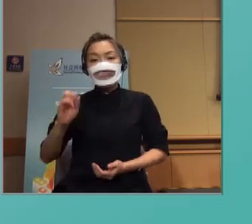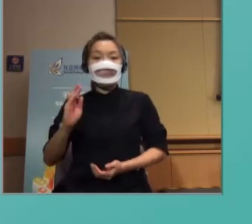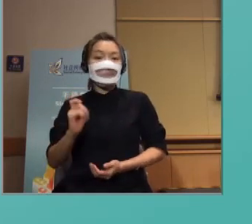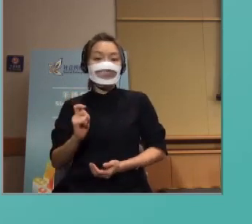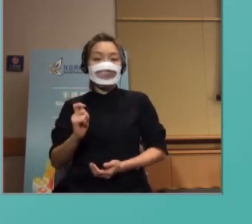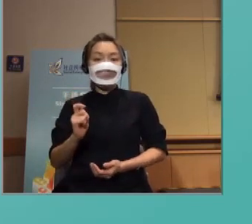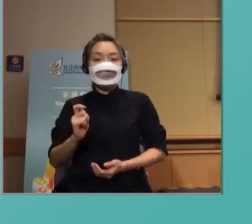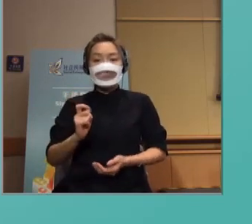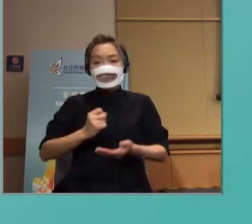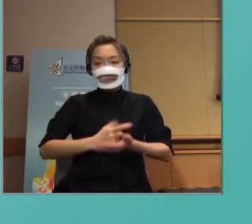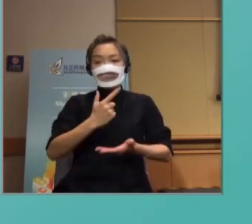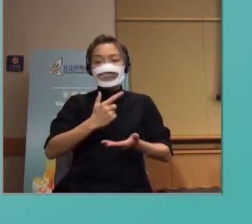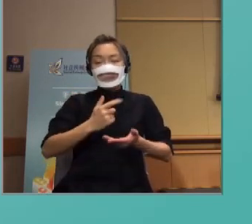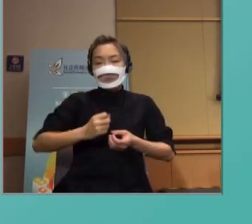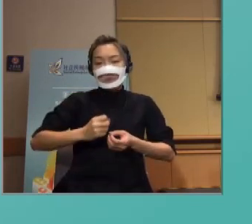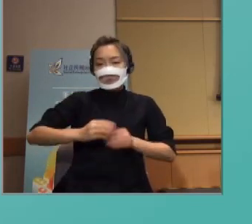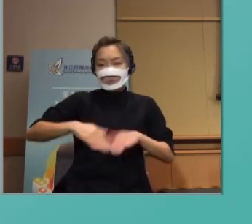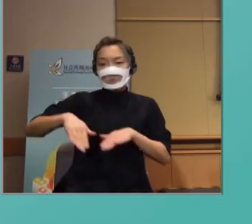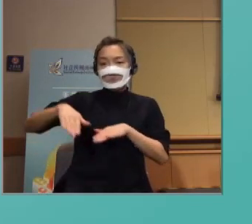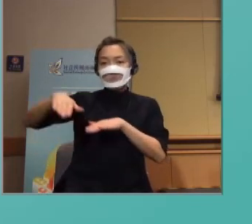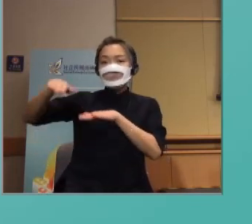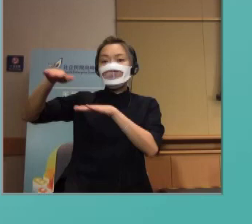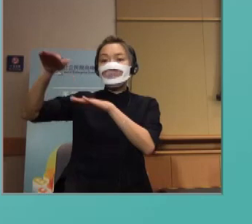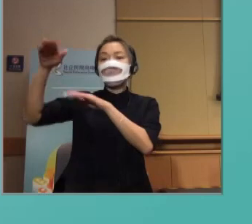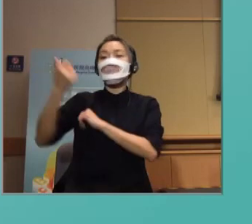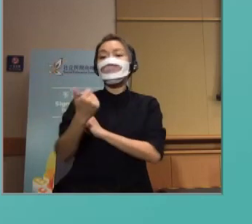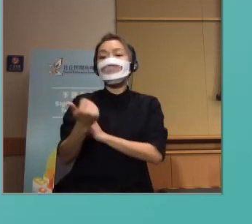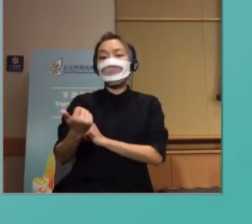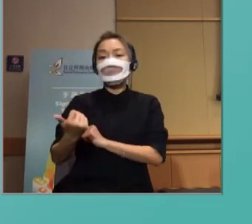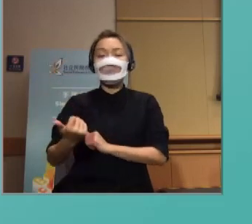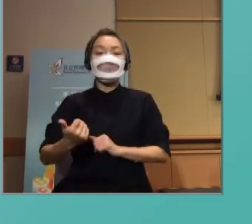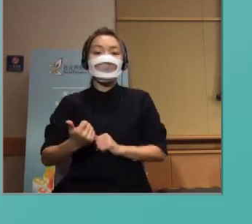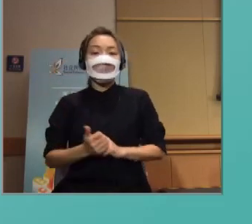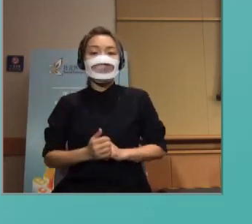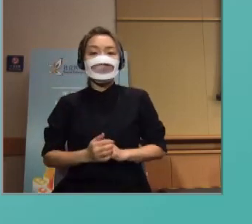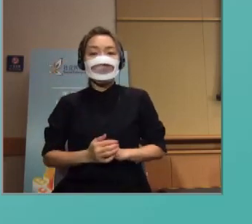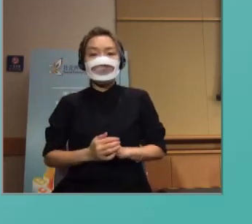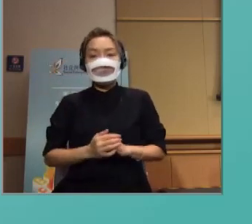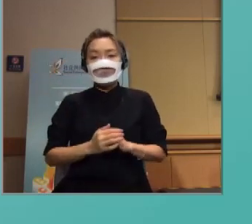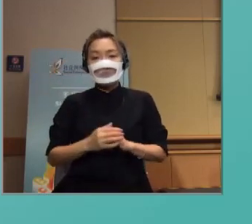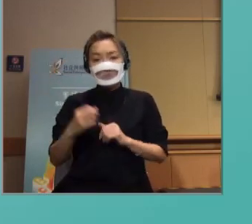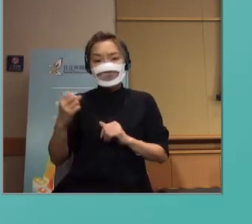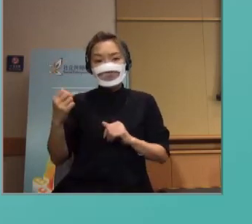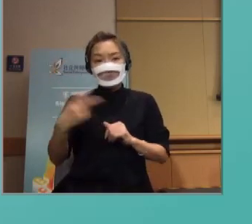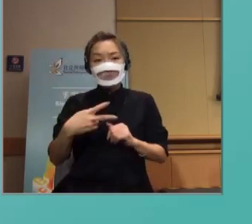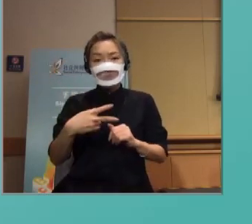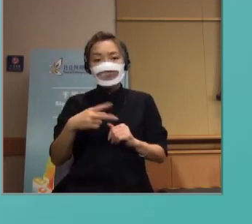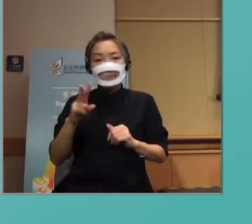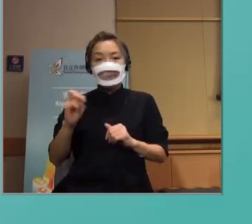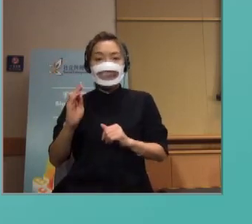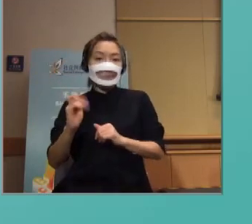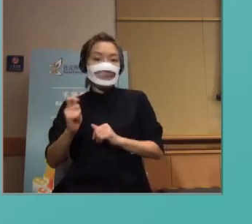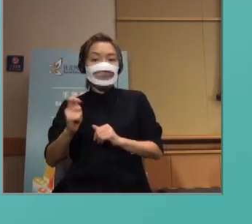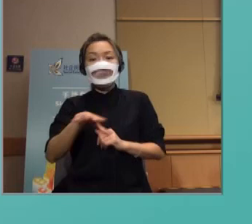really mentioned about the real use cases of NFTs for actually social purposes, for charities and to help the teachers. Imagine your